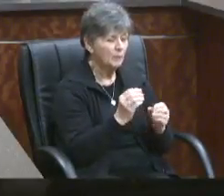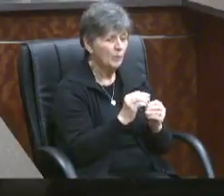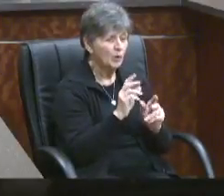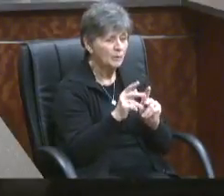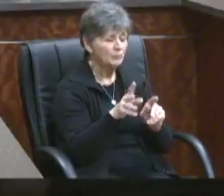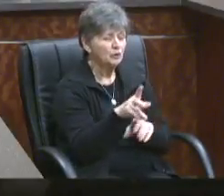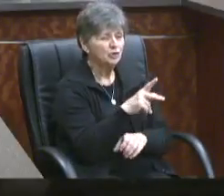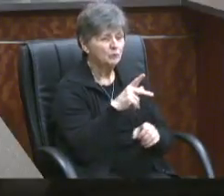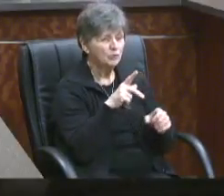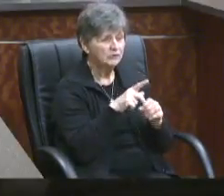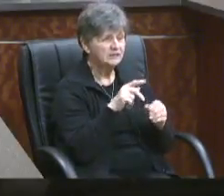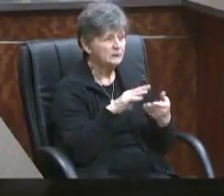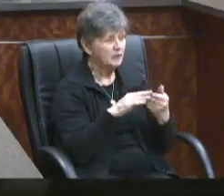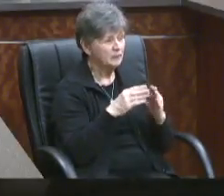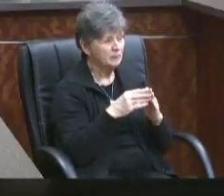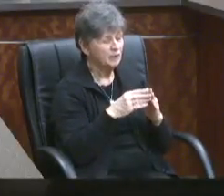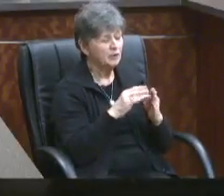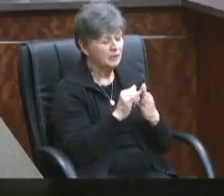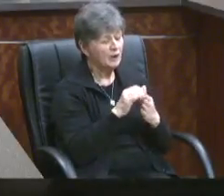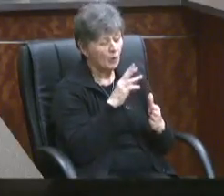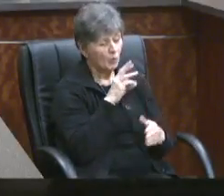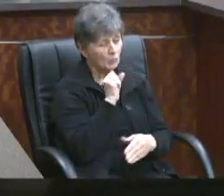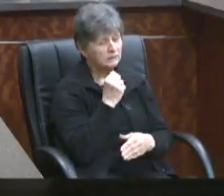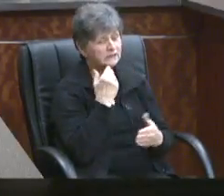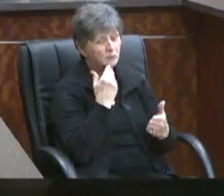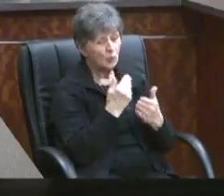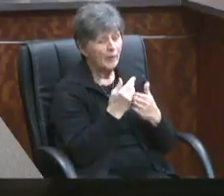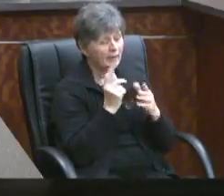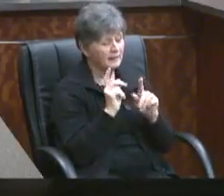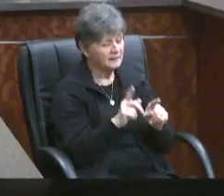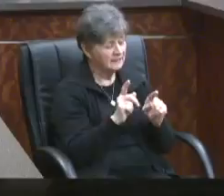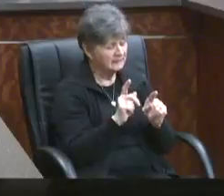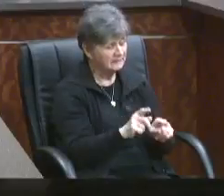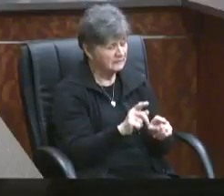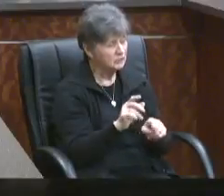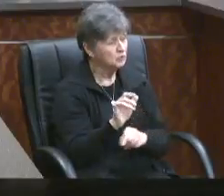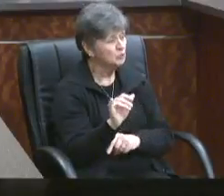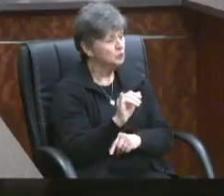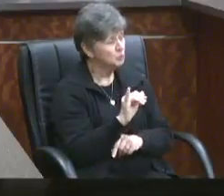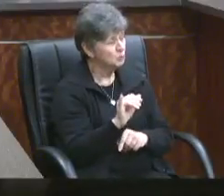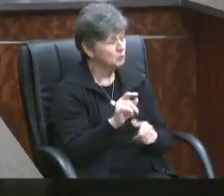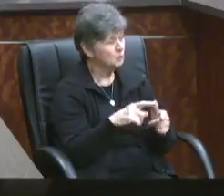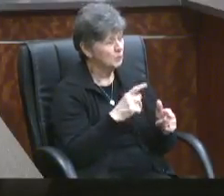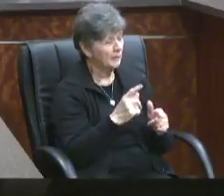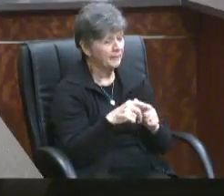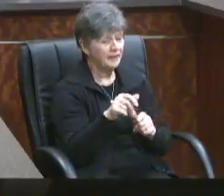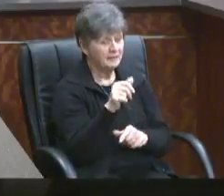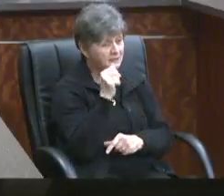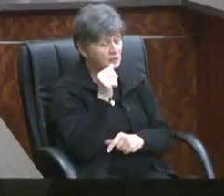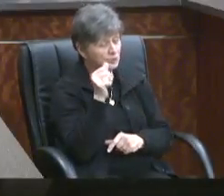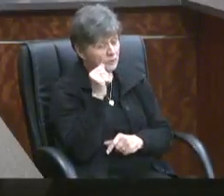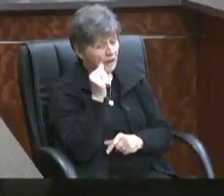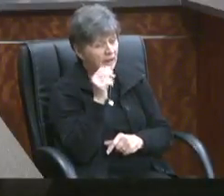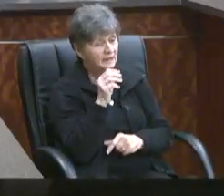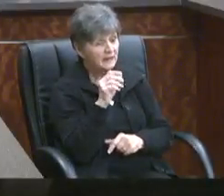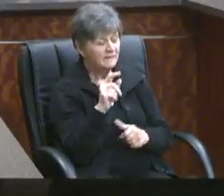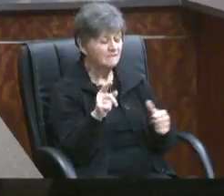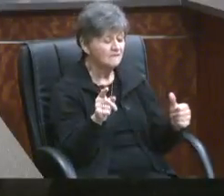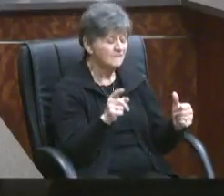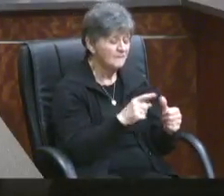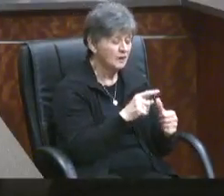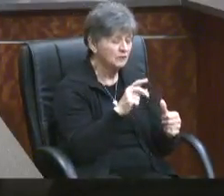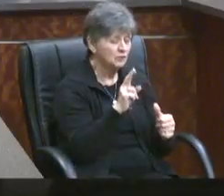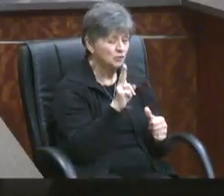thought well attended as well. And then on yesterday, the Methodist Church, First United Methodist Church, had